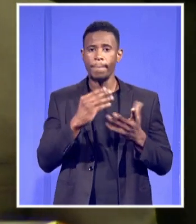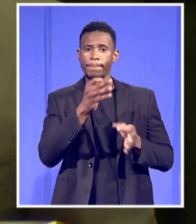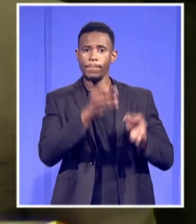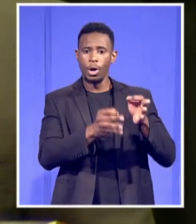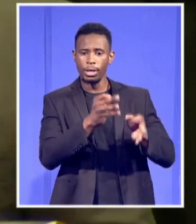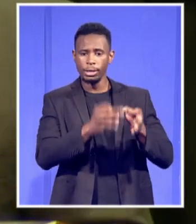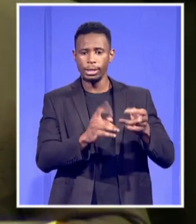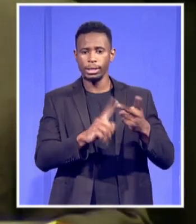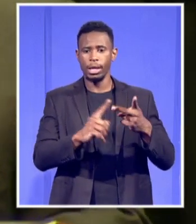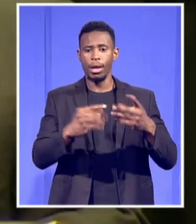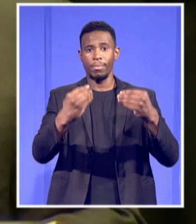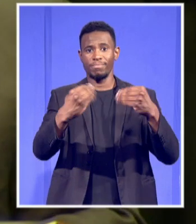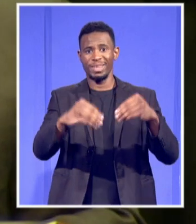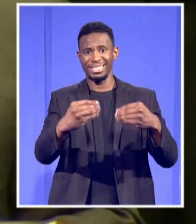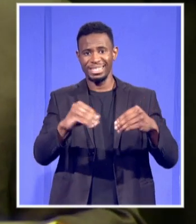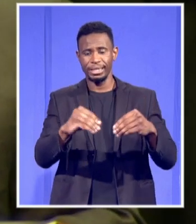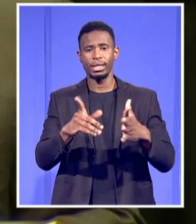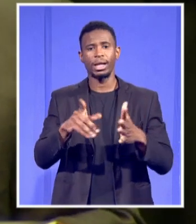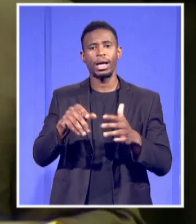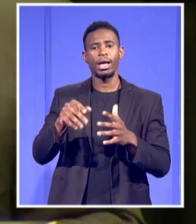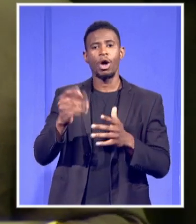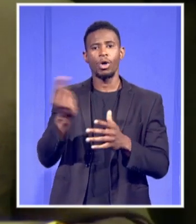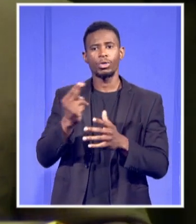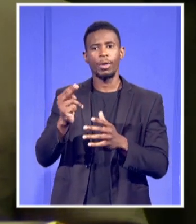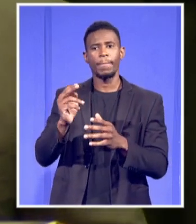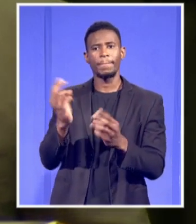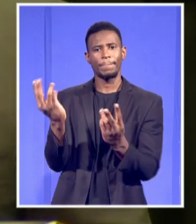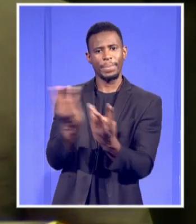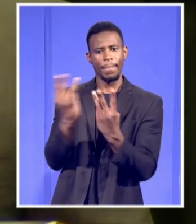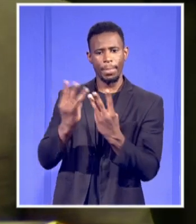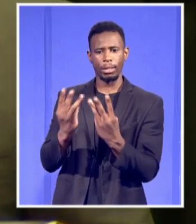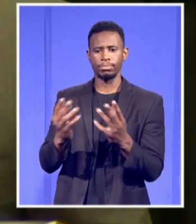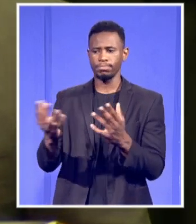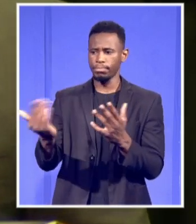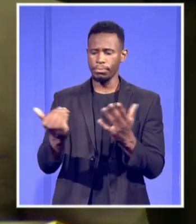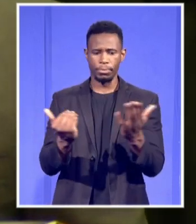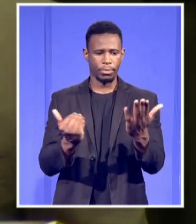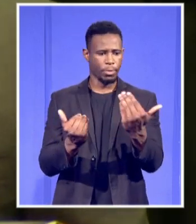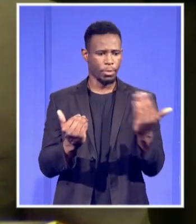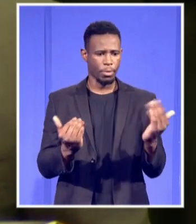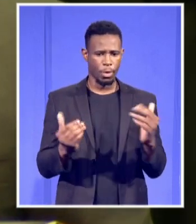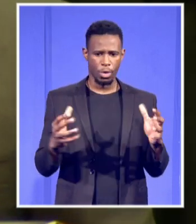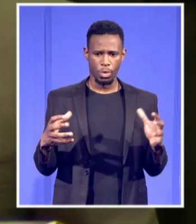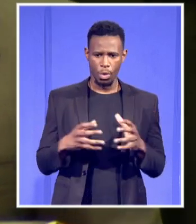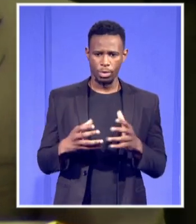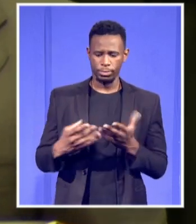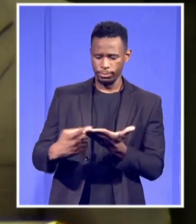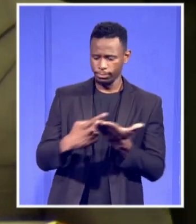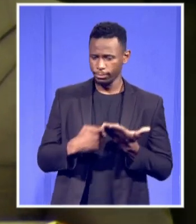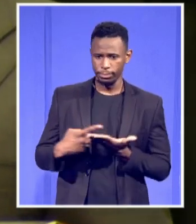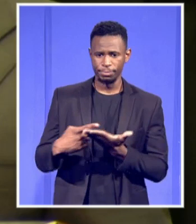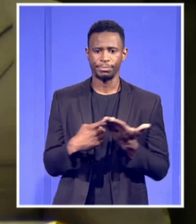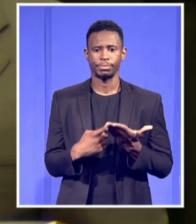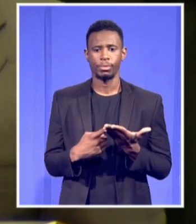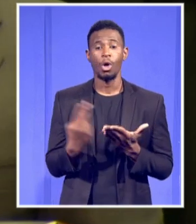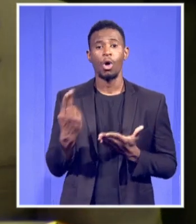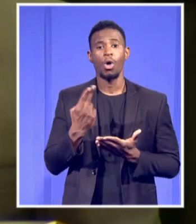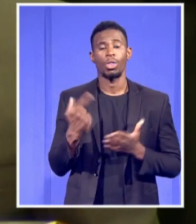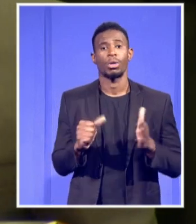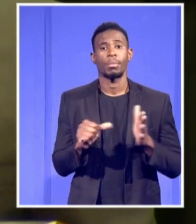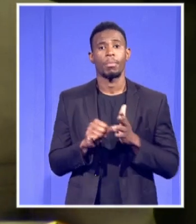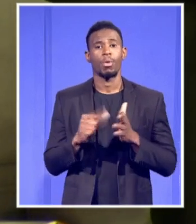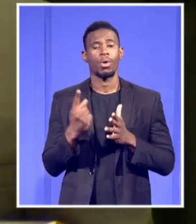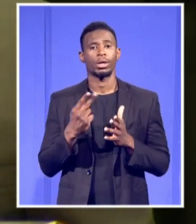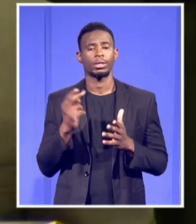civil society in cities. Again, there is the urgent need for a coherent and